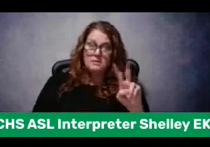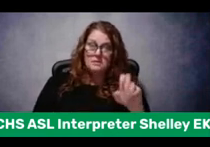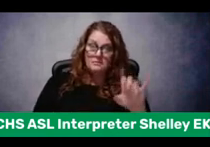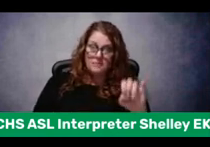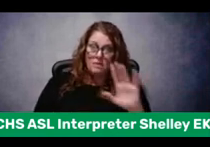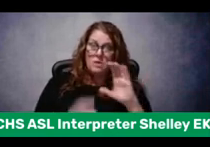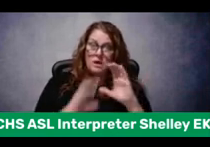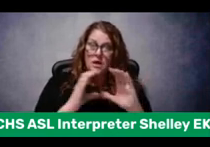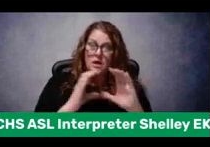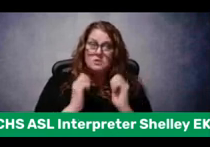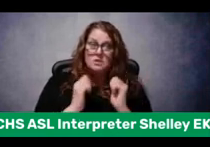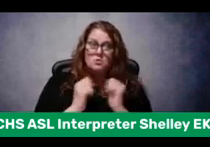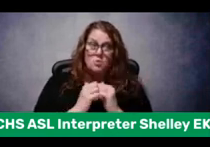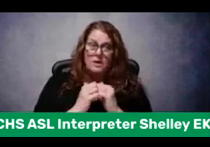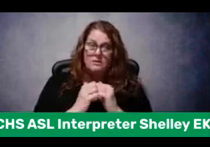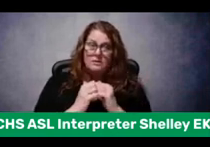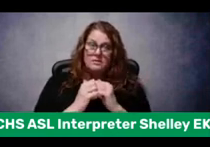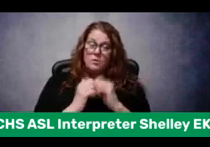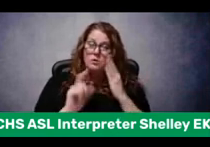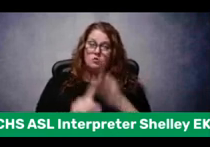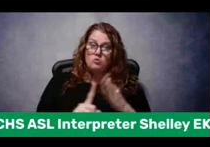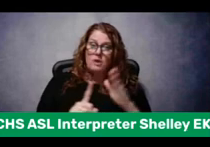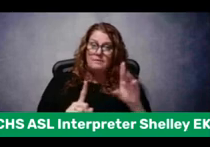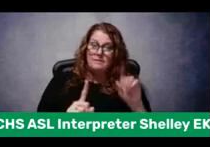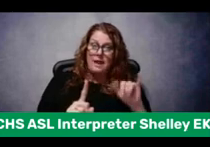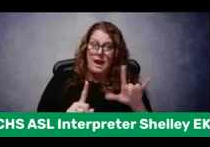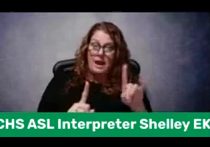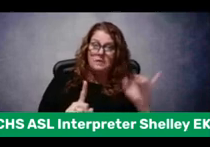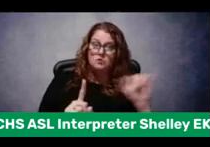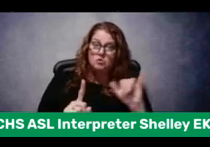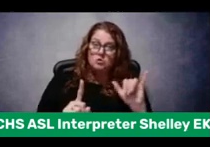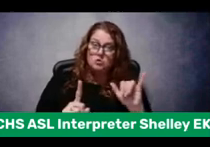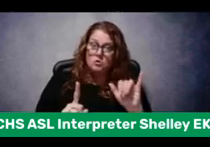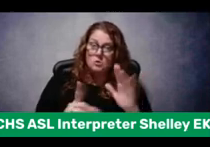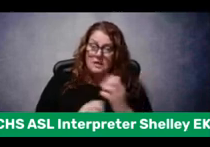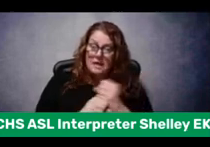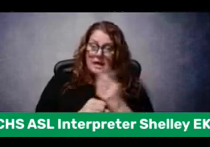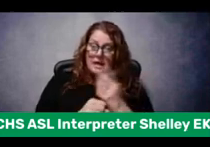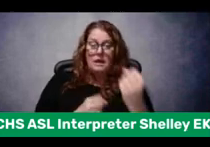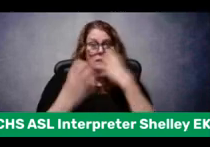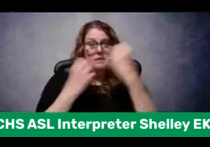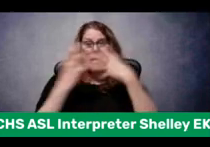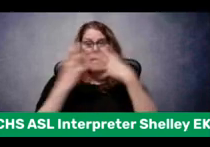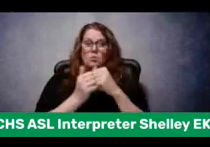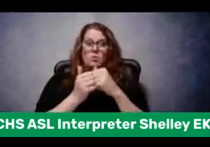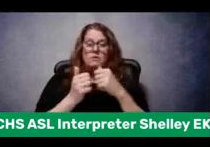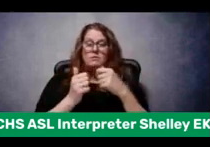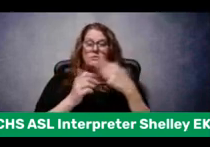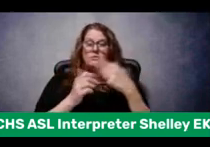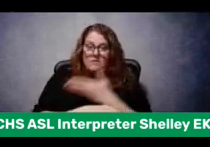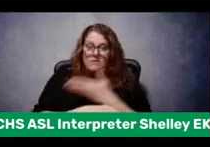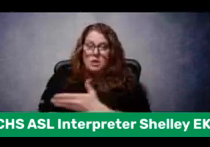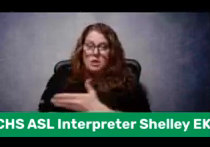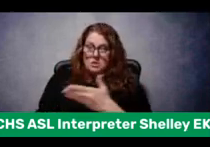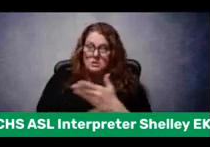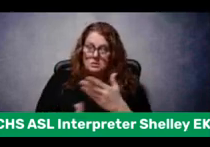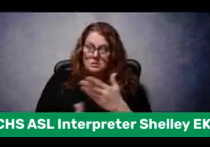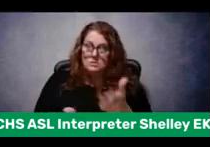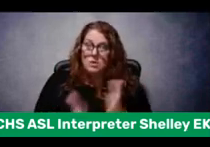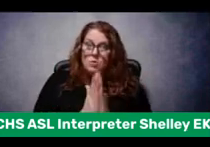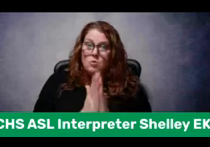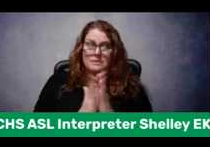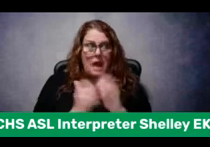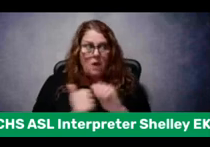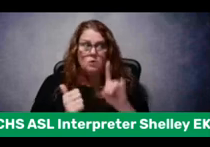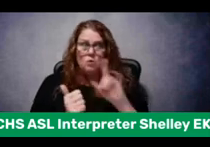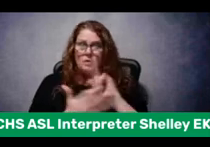with we do direct aid as well. And so we've been getting inundated with rental requests. And so we're like, well, how do we